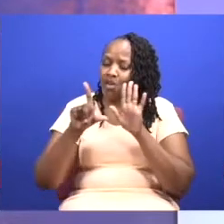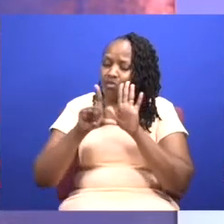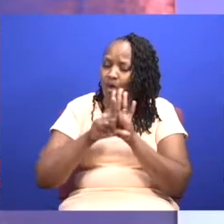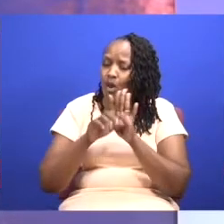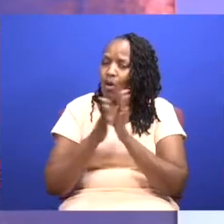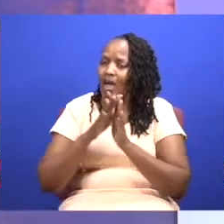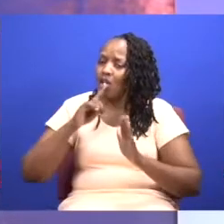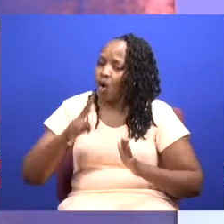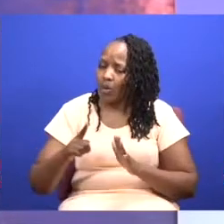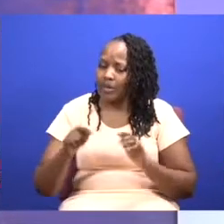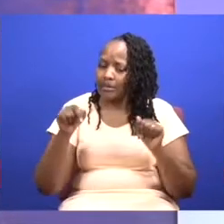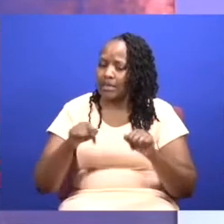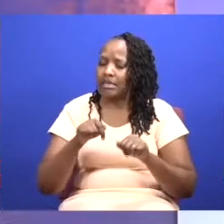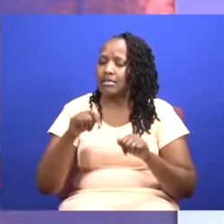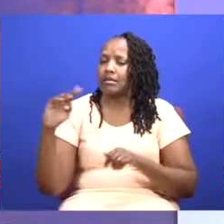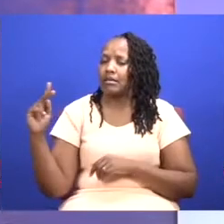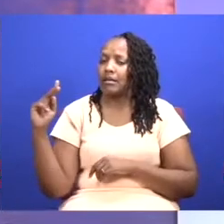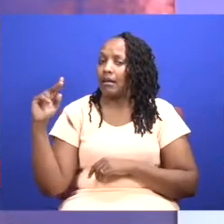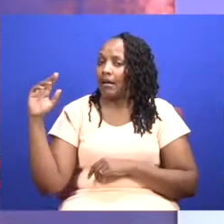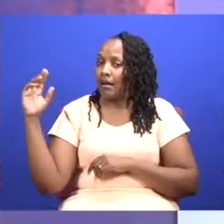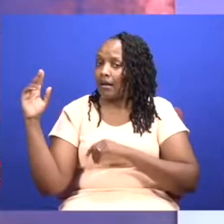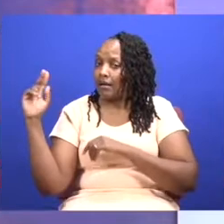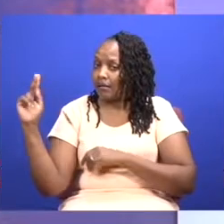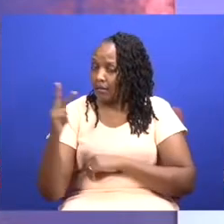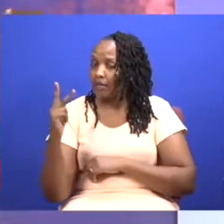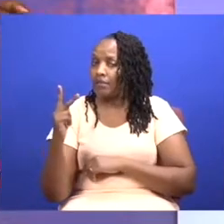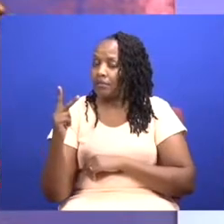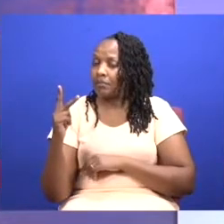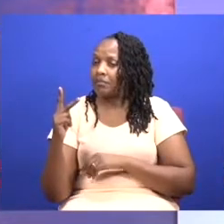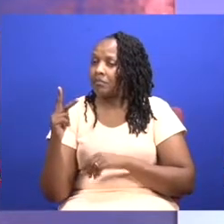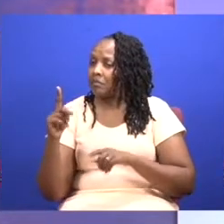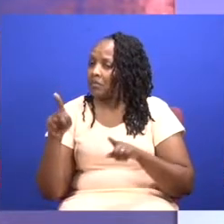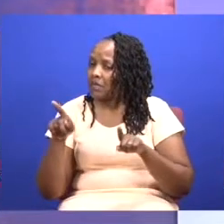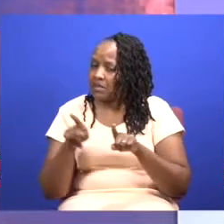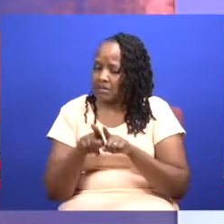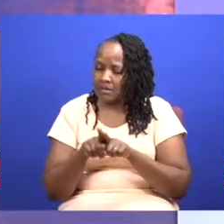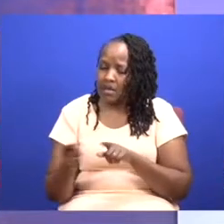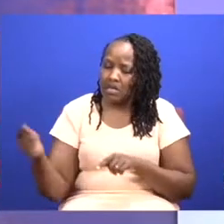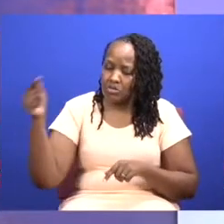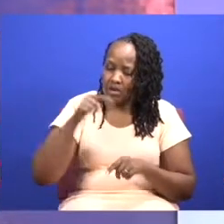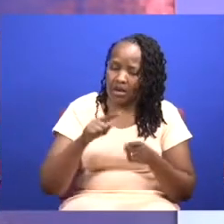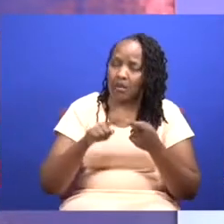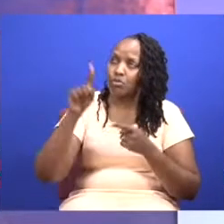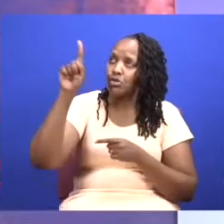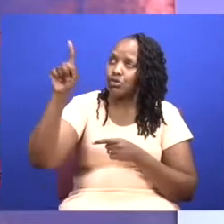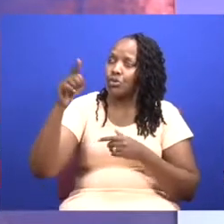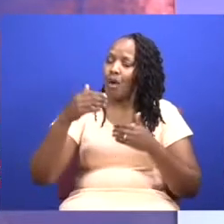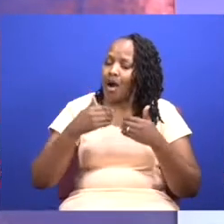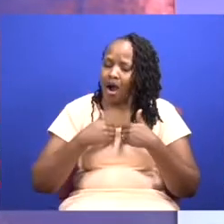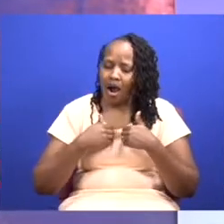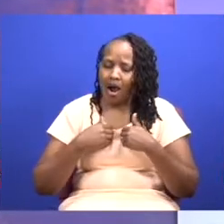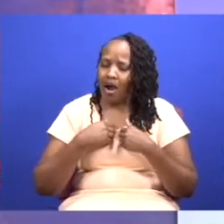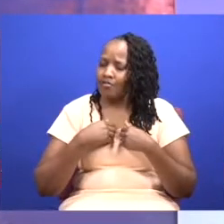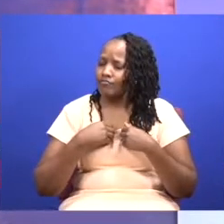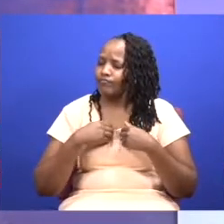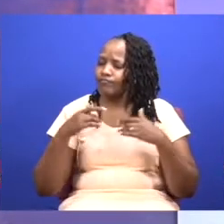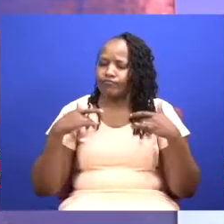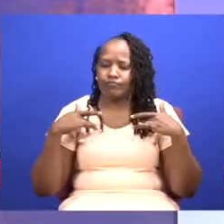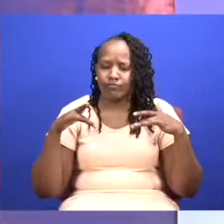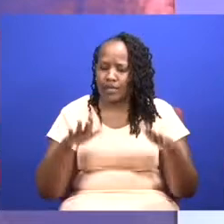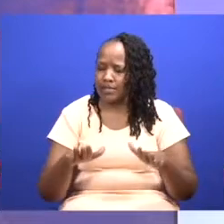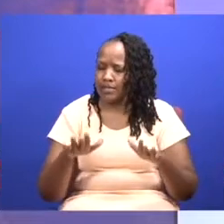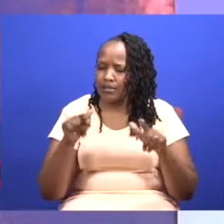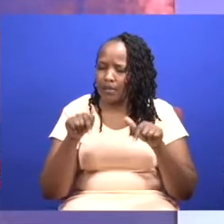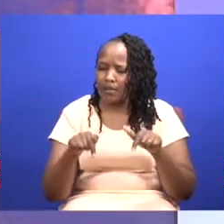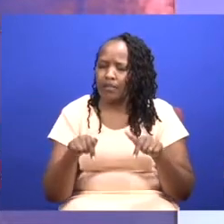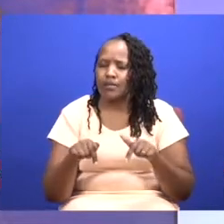law and order in this country in the name of Jesus. We want to pray, O God, Lord God Almighty, that Lord, as we come to you, have mercy upon our land, have mercy